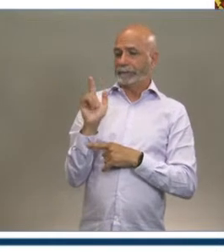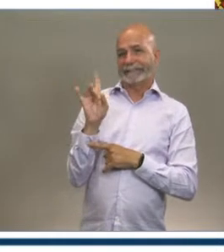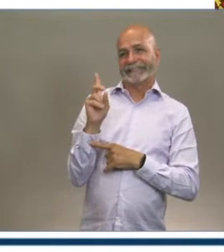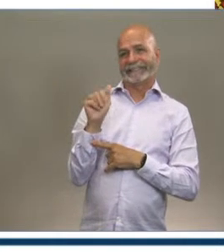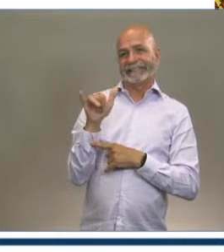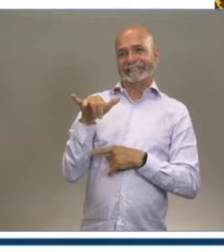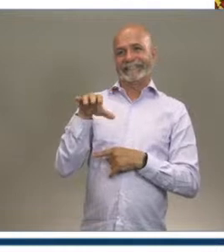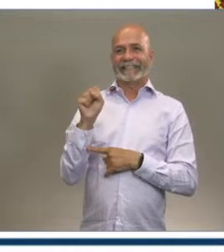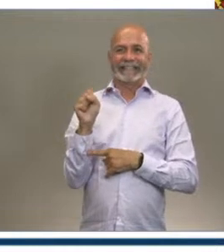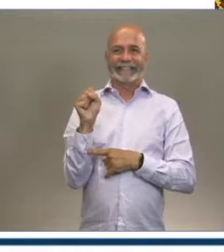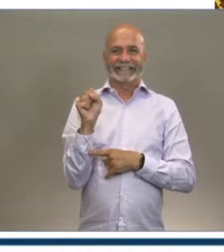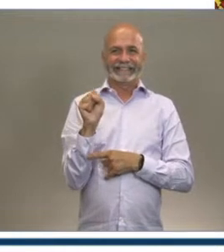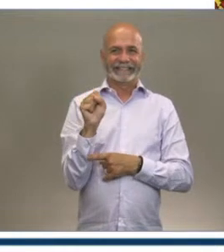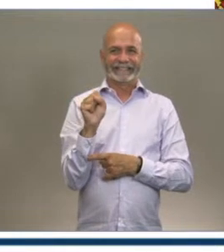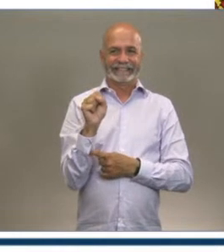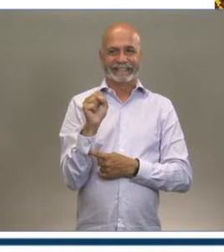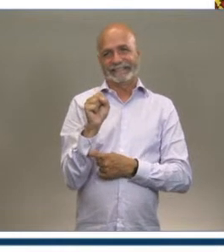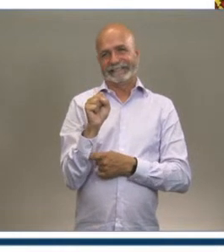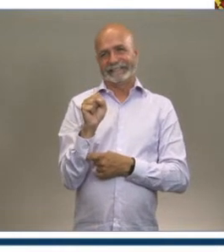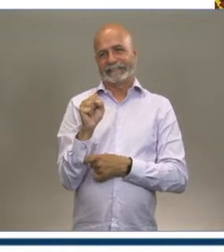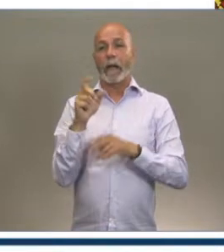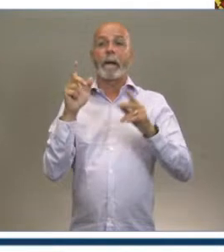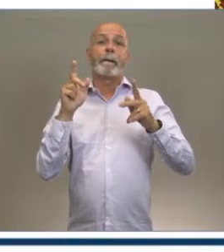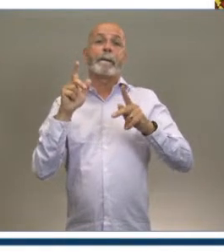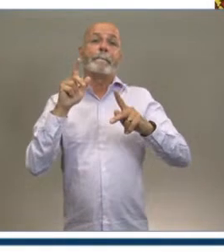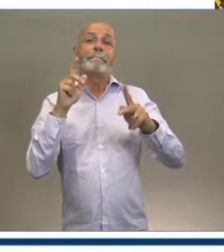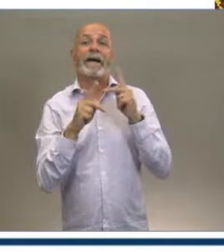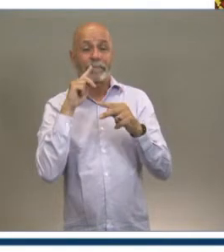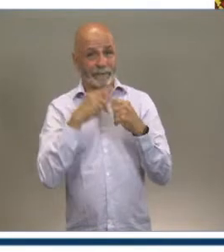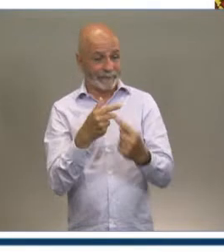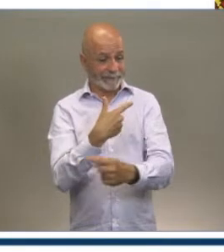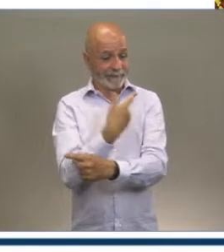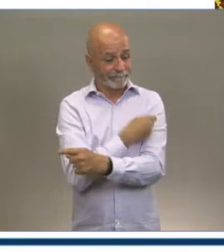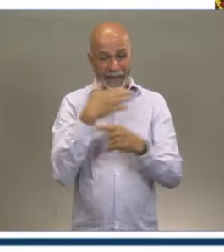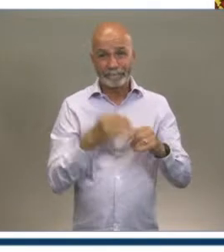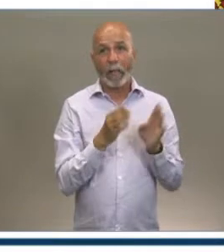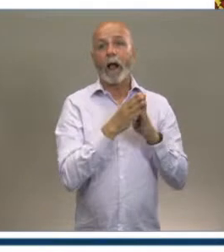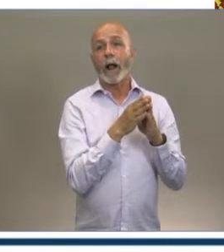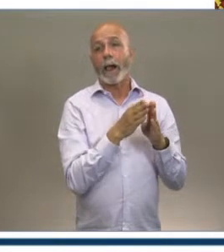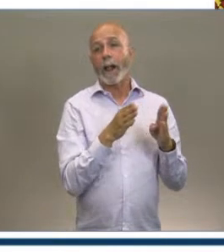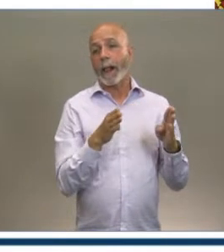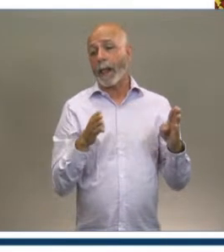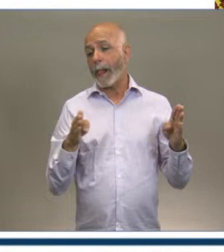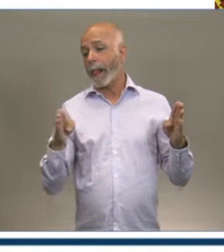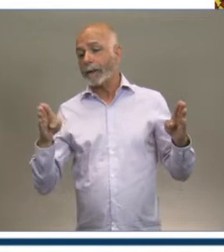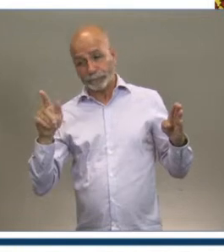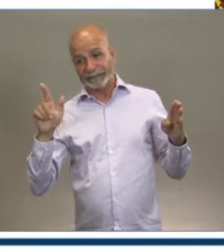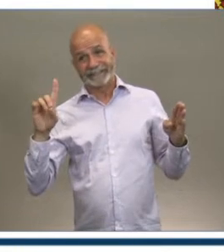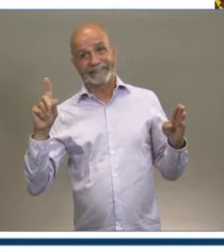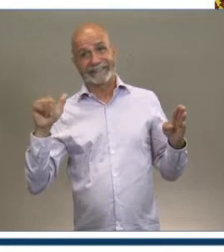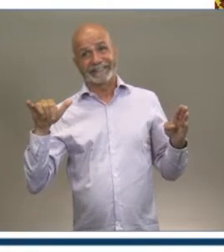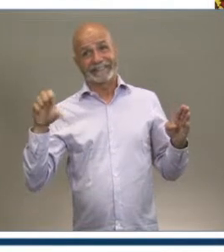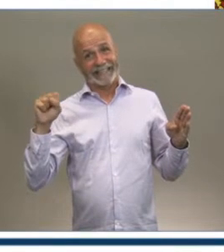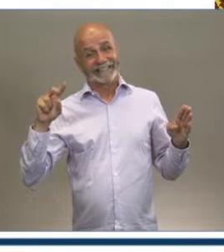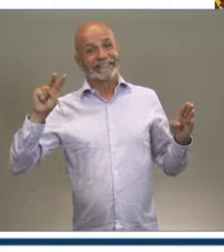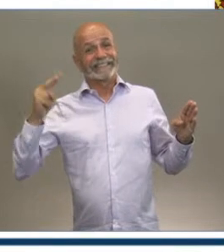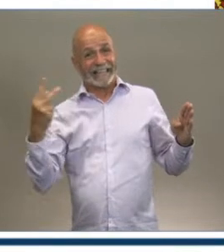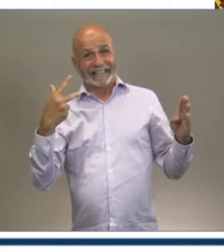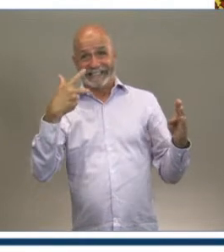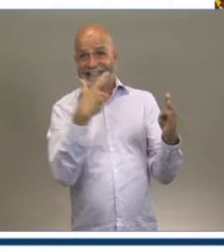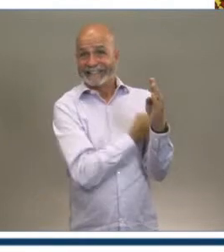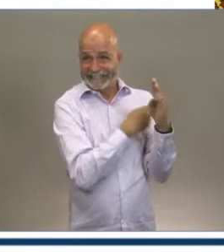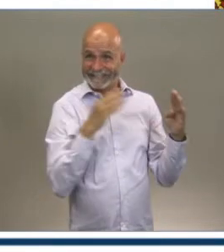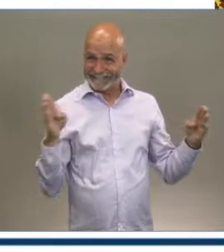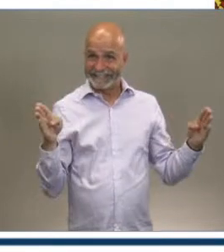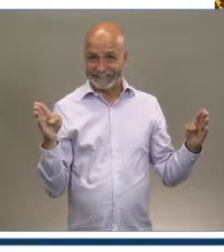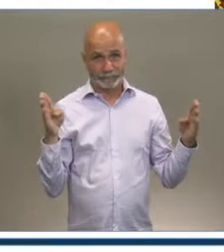people between the first and second doses. You're aiming to get a 28-day